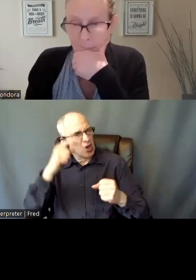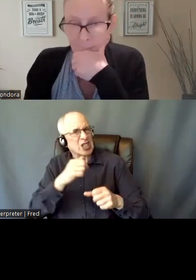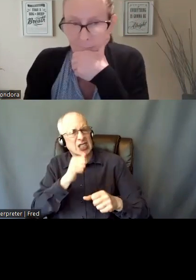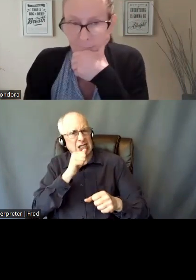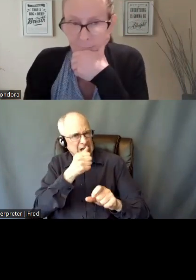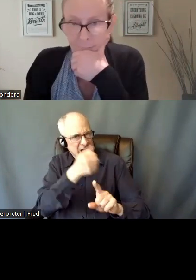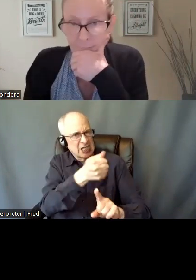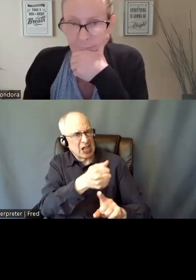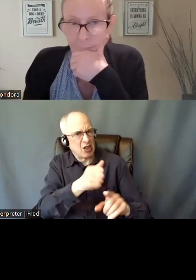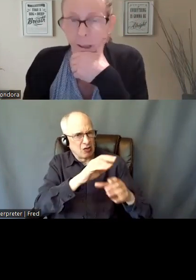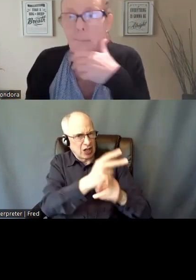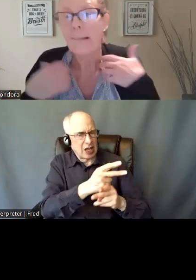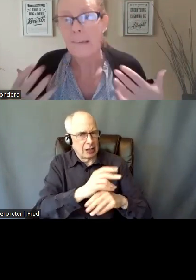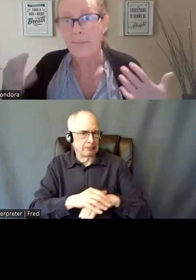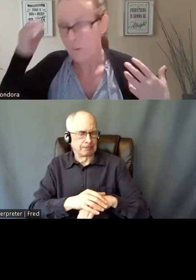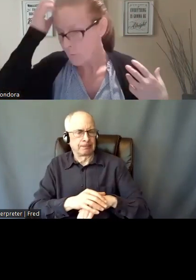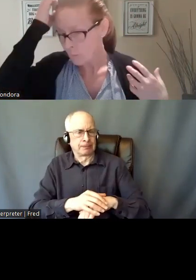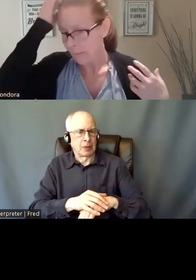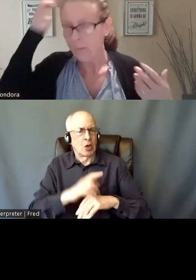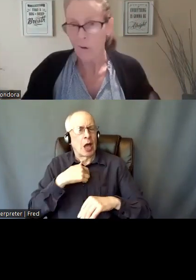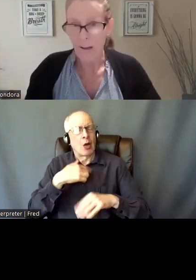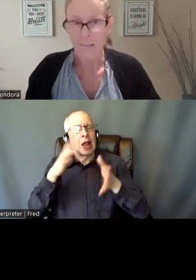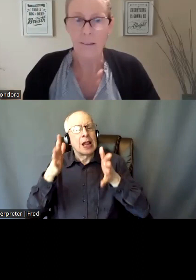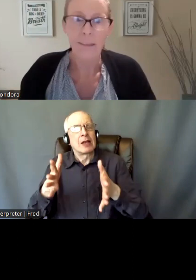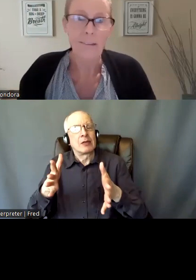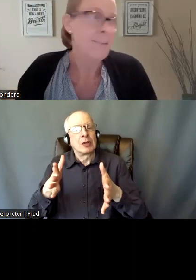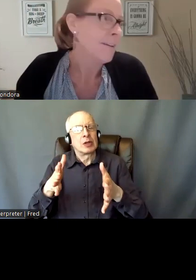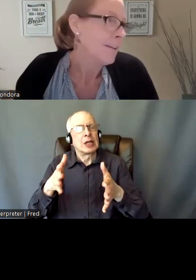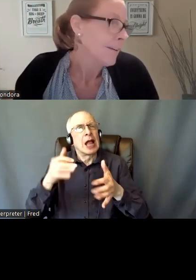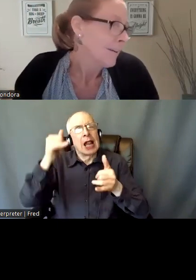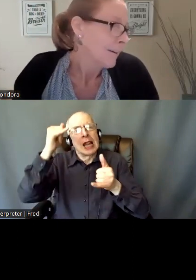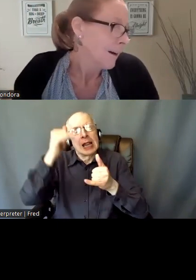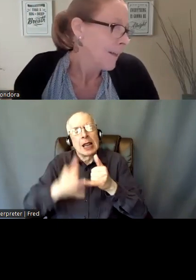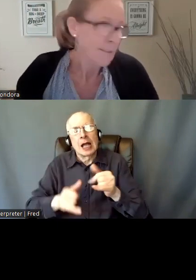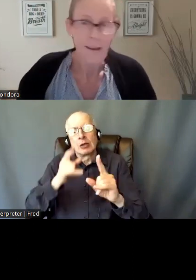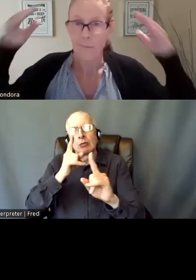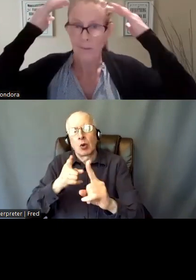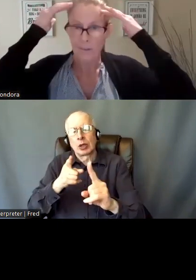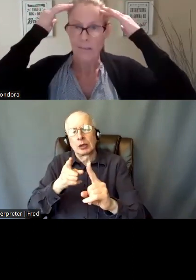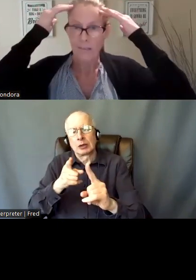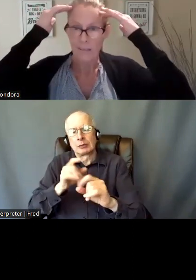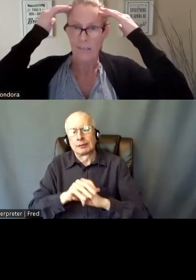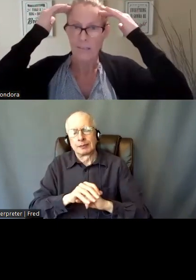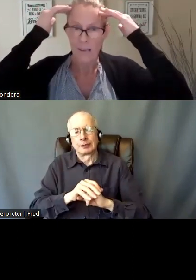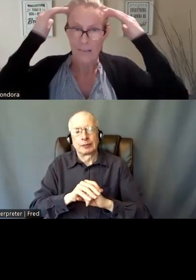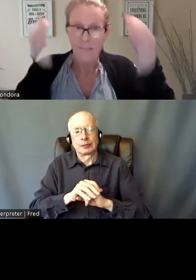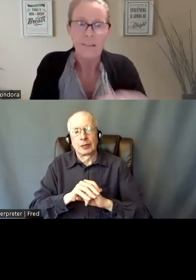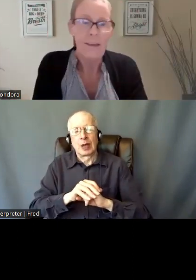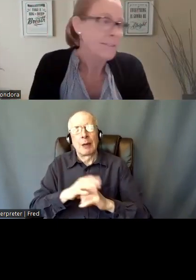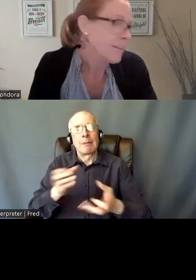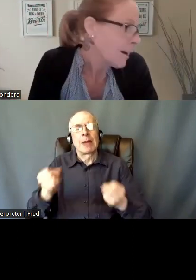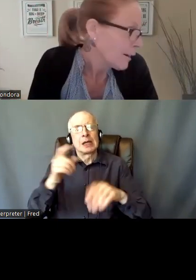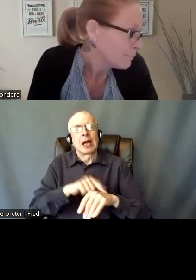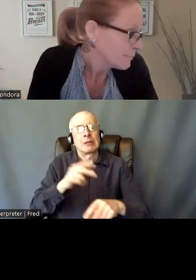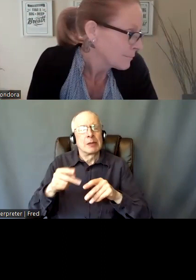I want to leave you with the thought that a lot of times there is this sense